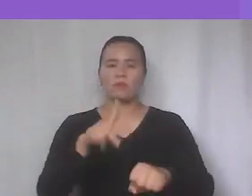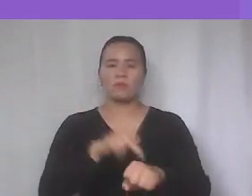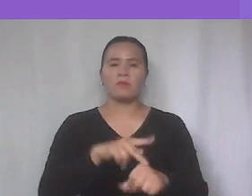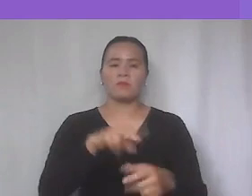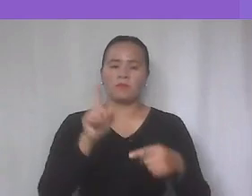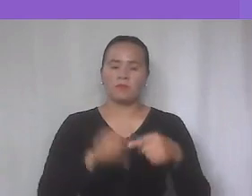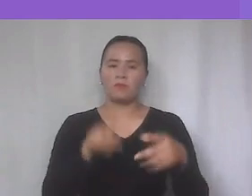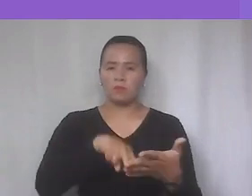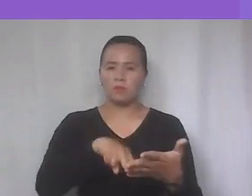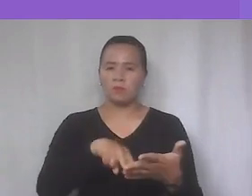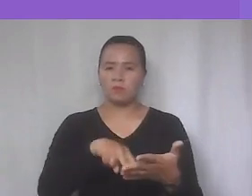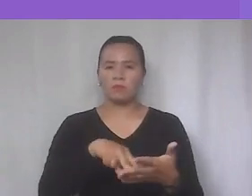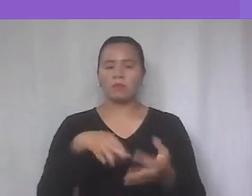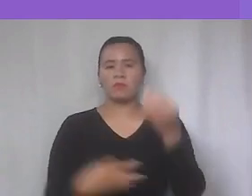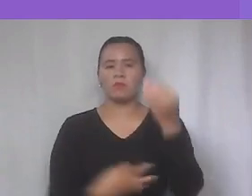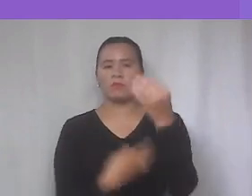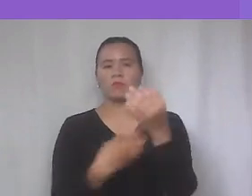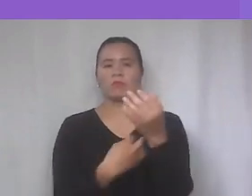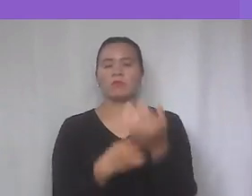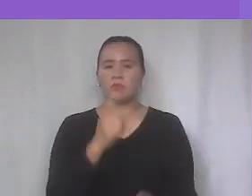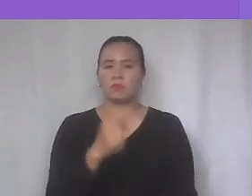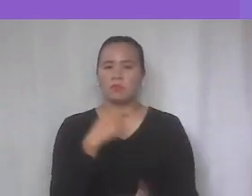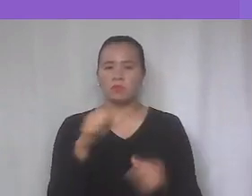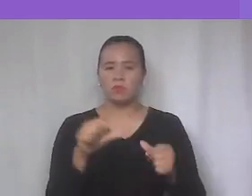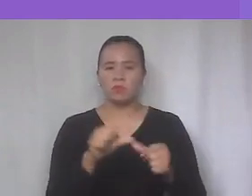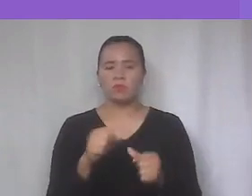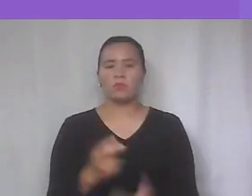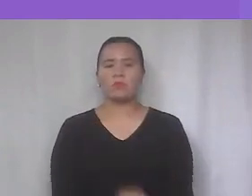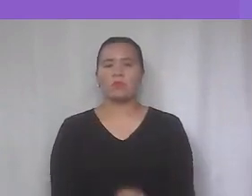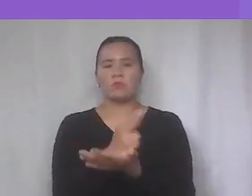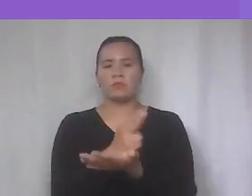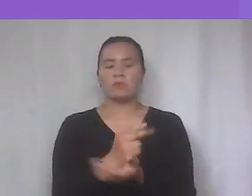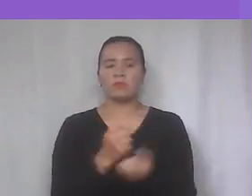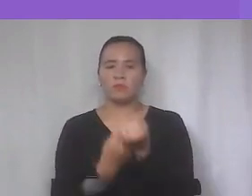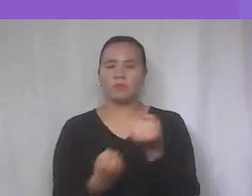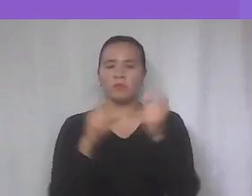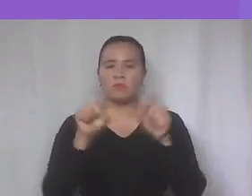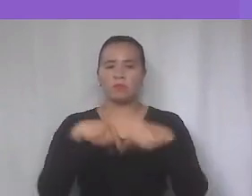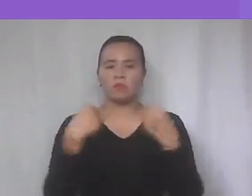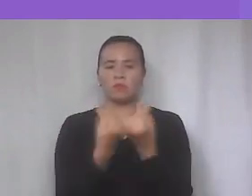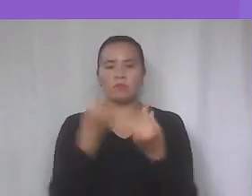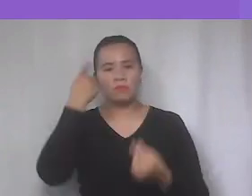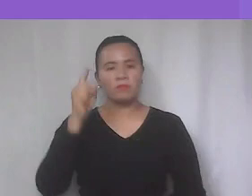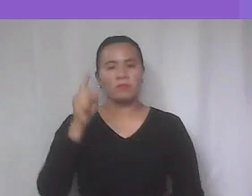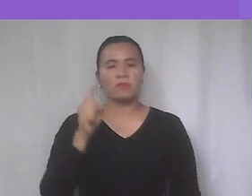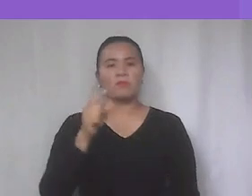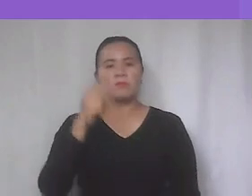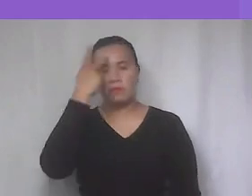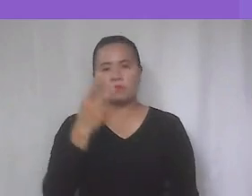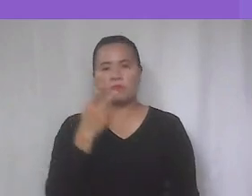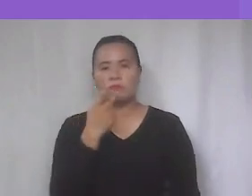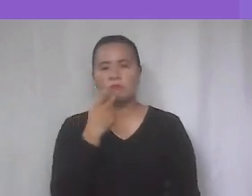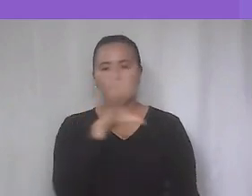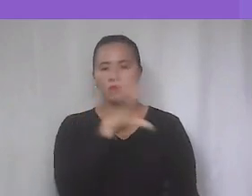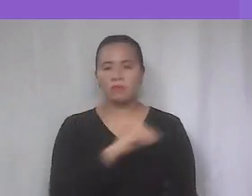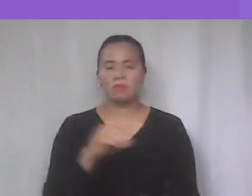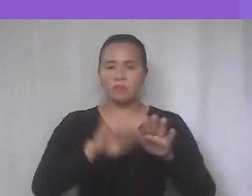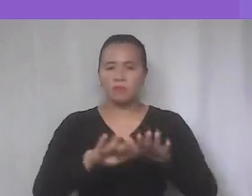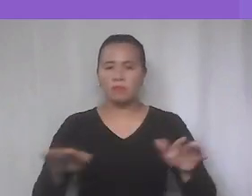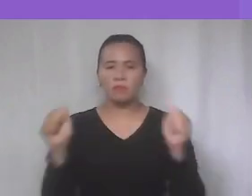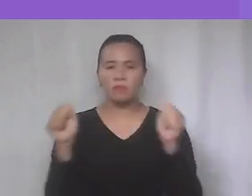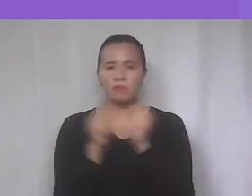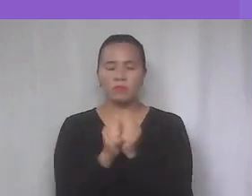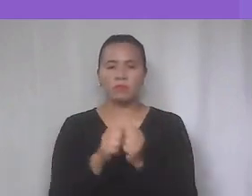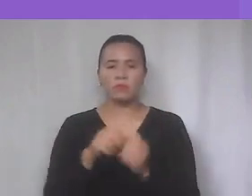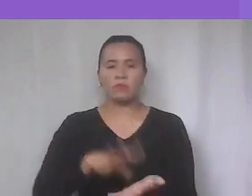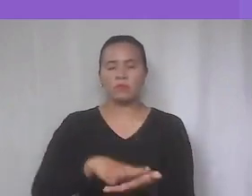Teacher Maki also helped establish support groups for parents, children, and families of children with learning disabilities to